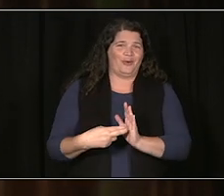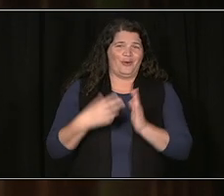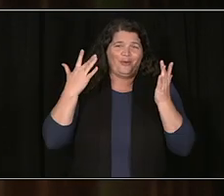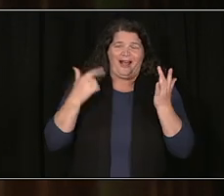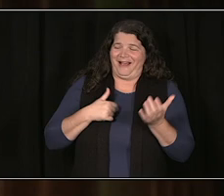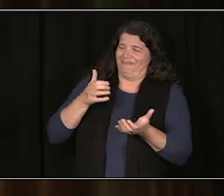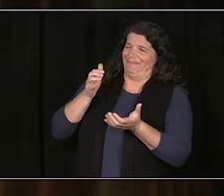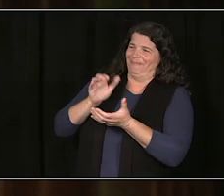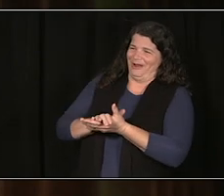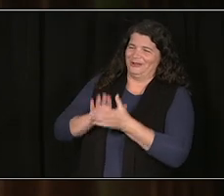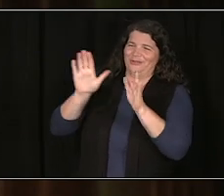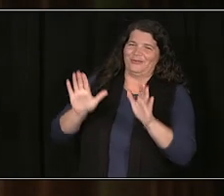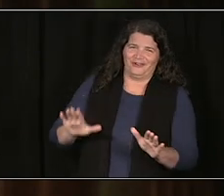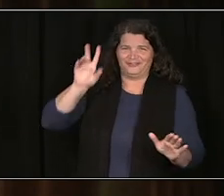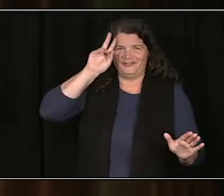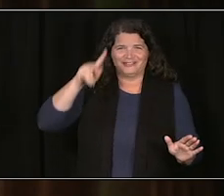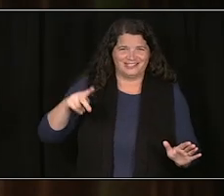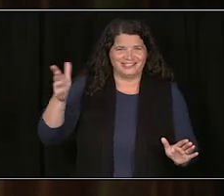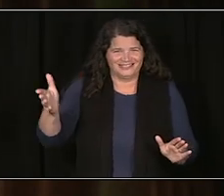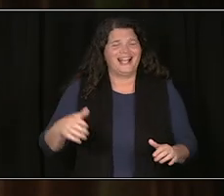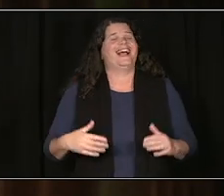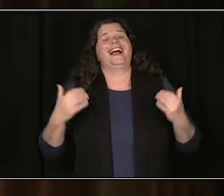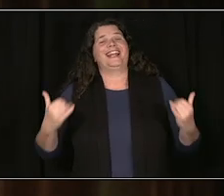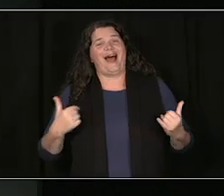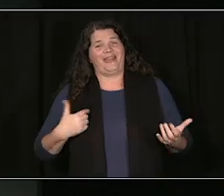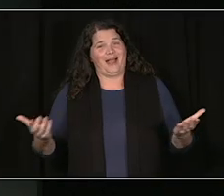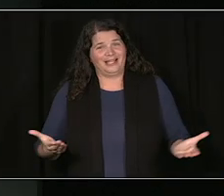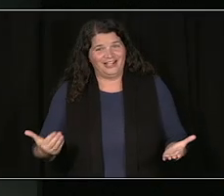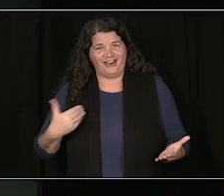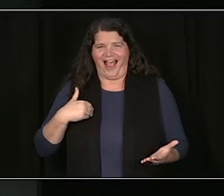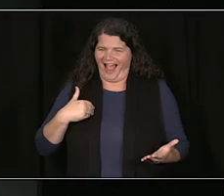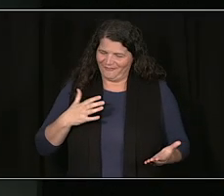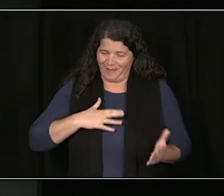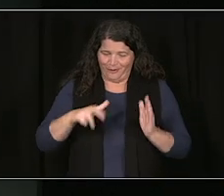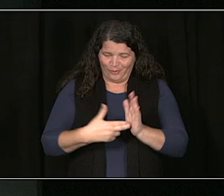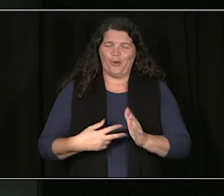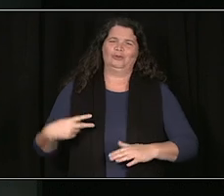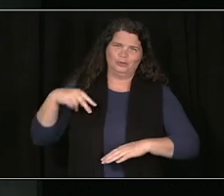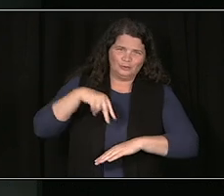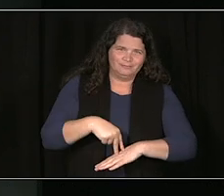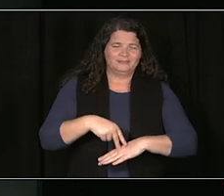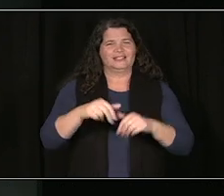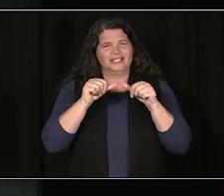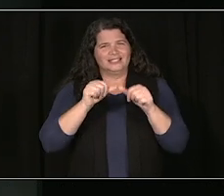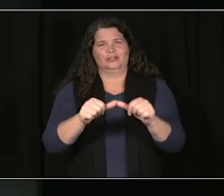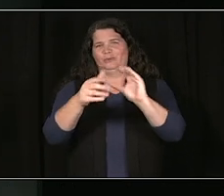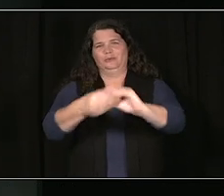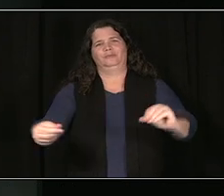Vice President, but now that I'm here, I'm gonna use this microphone to continue to lean in